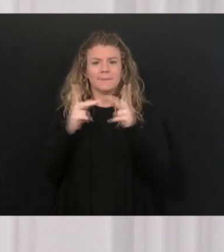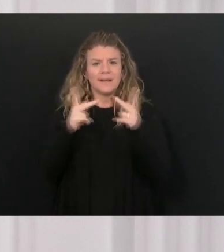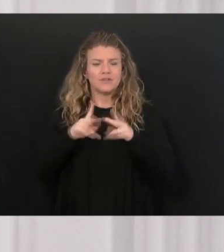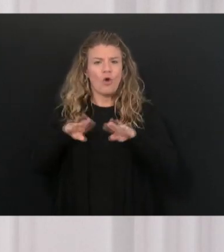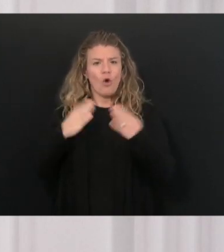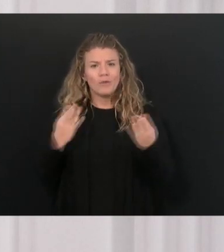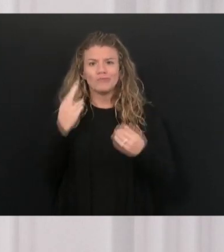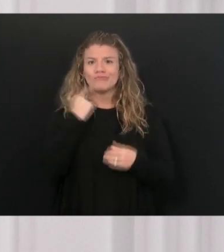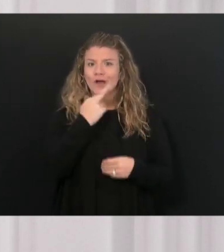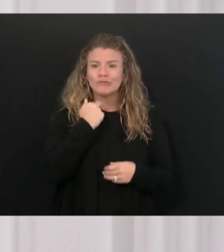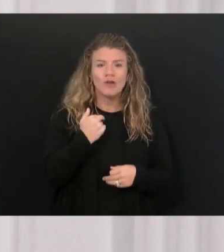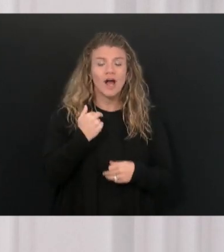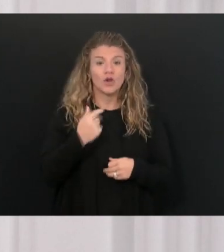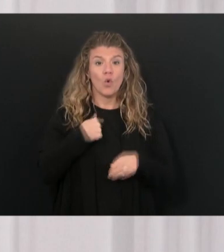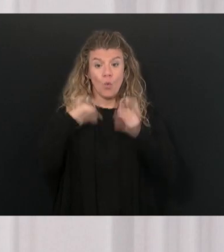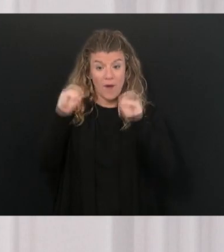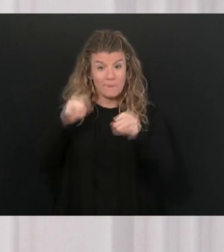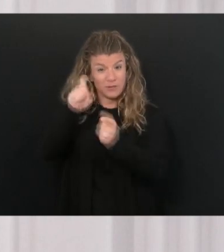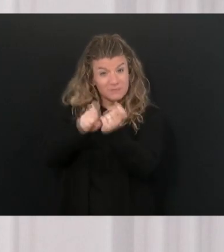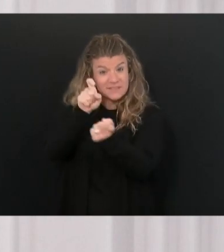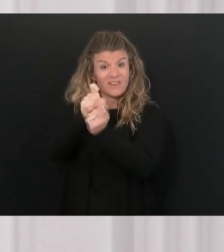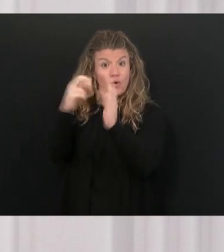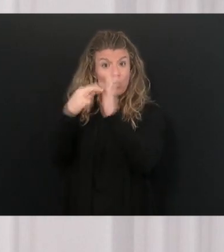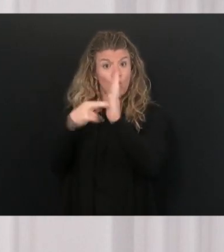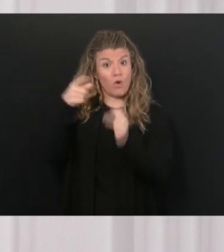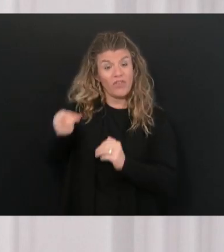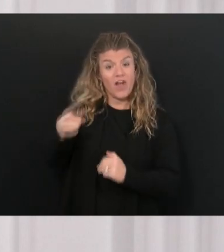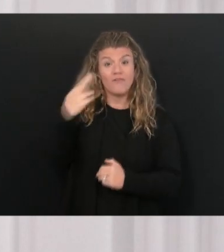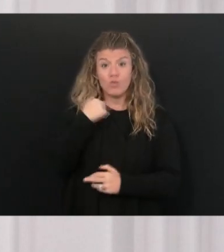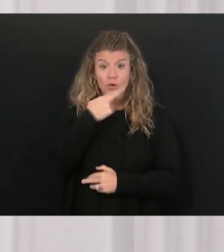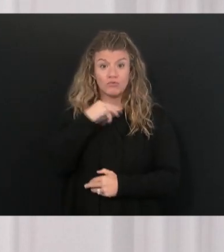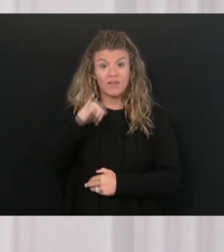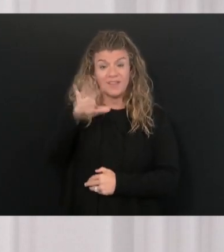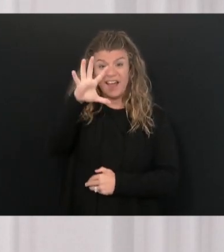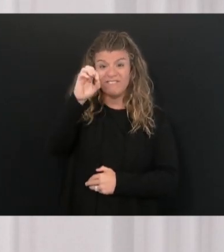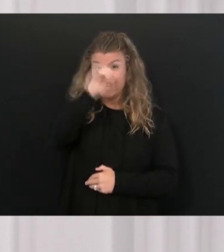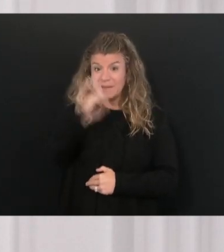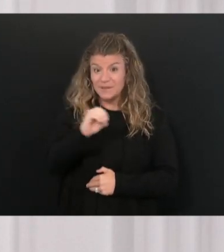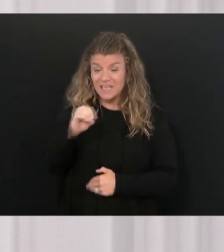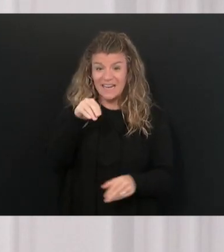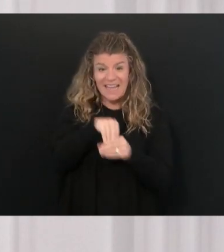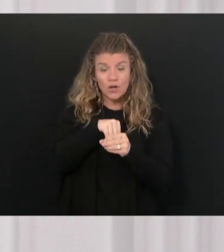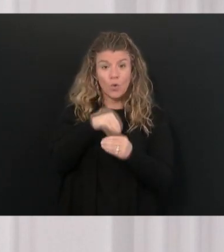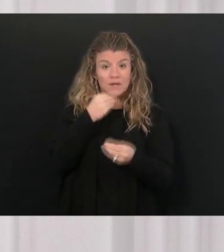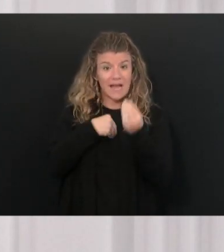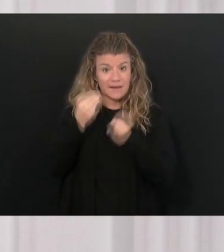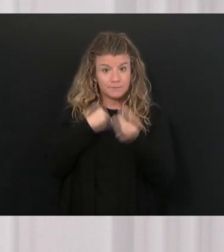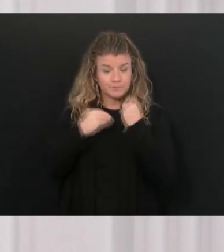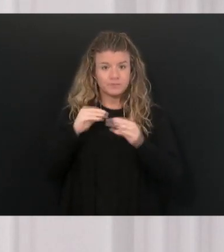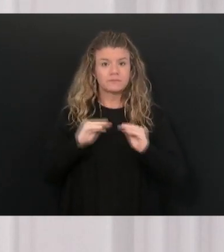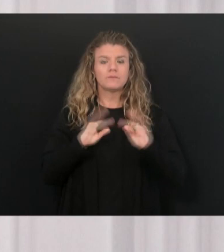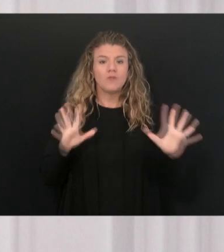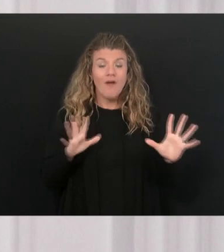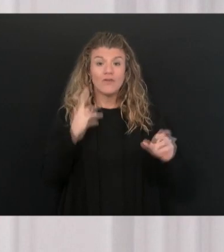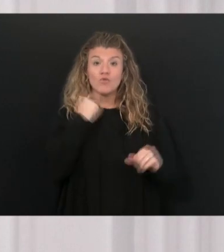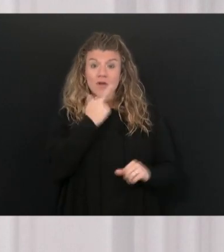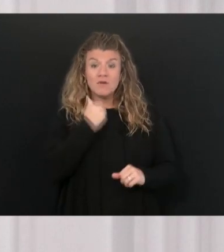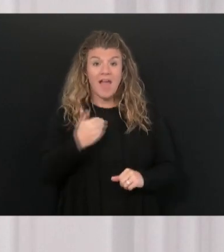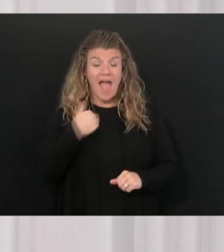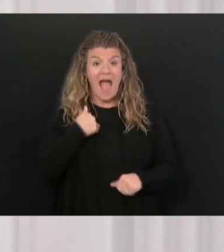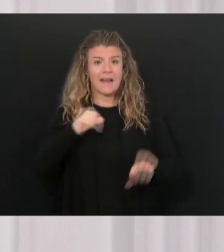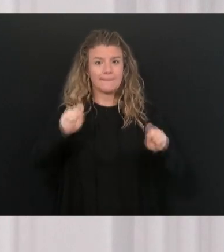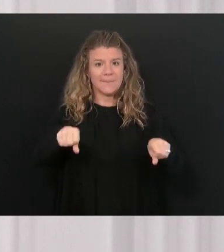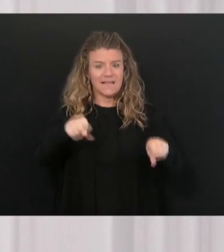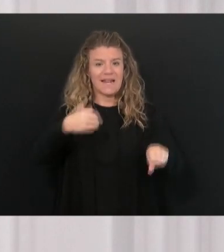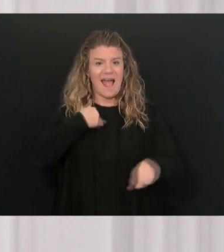restaurants. We put out specific guidelines for restaurants that was the 50% for indoor dining. So obviously a restaurant that had a capacity of